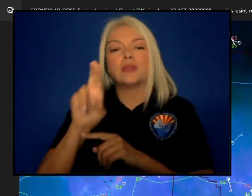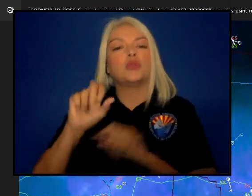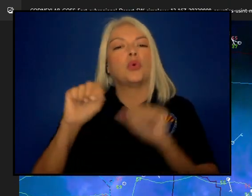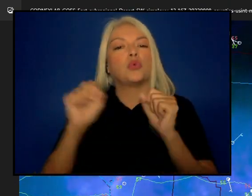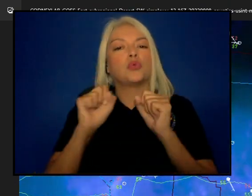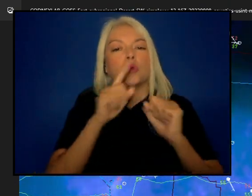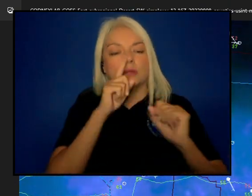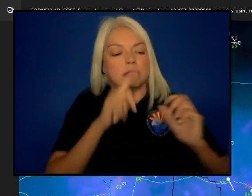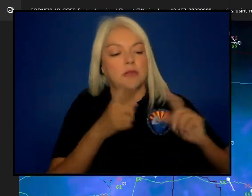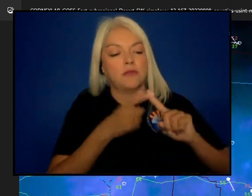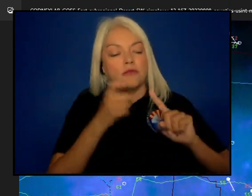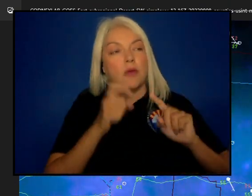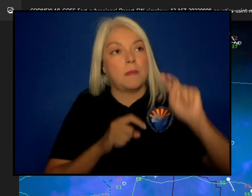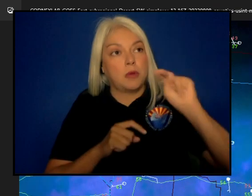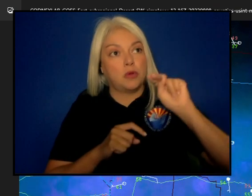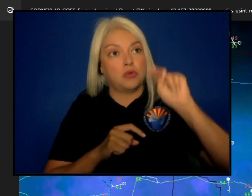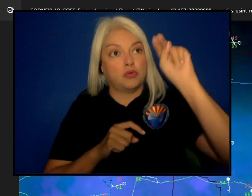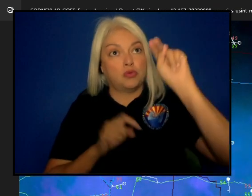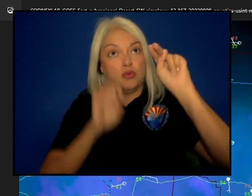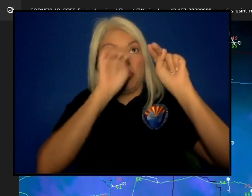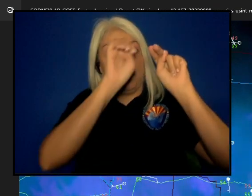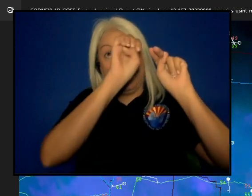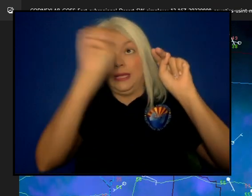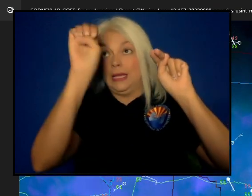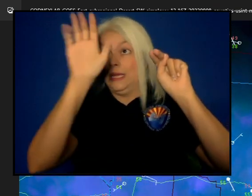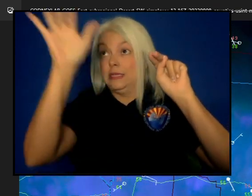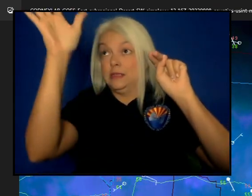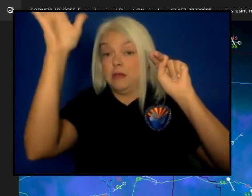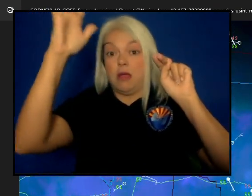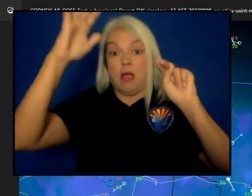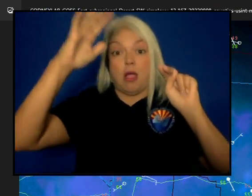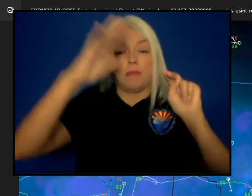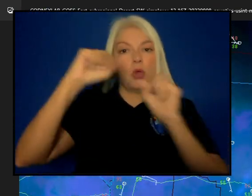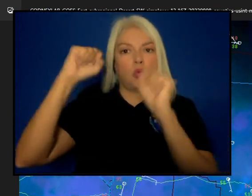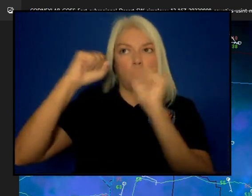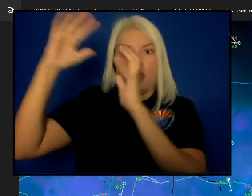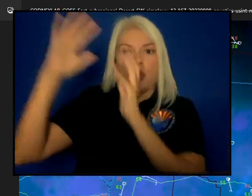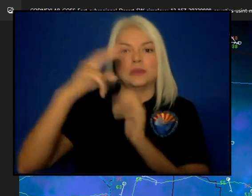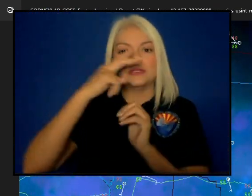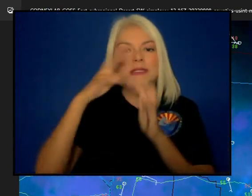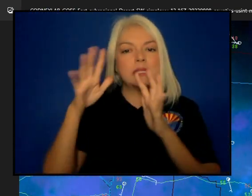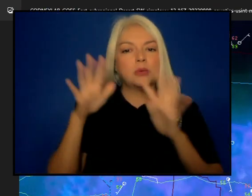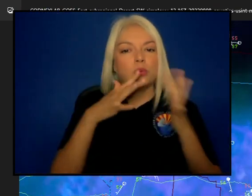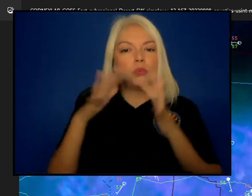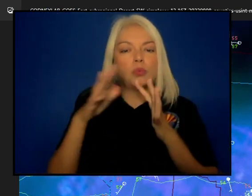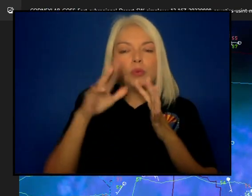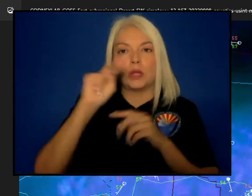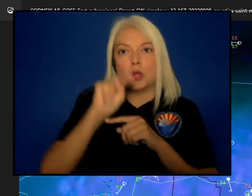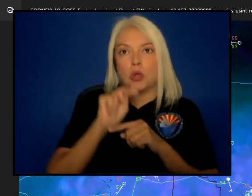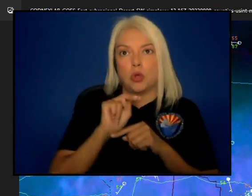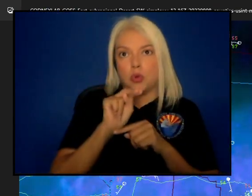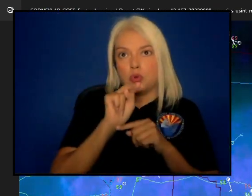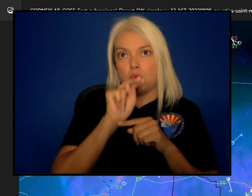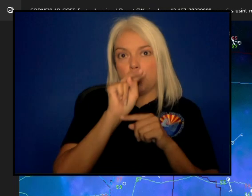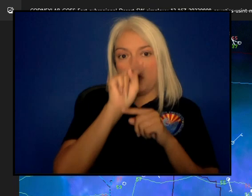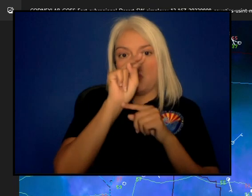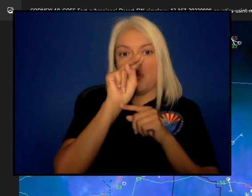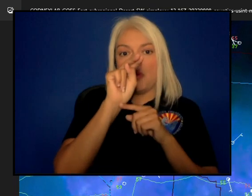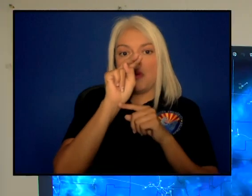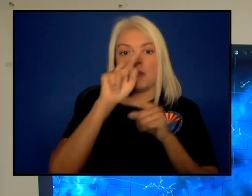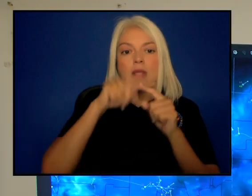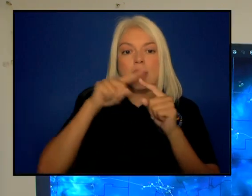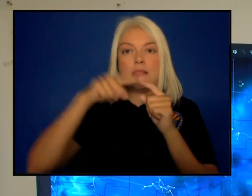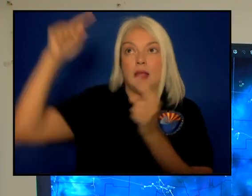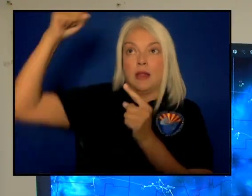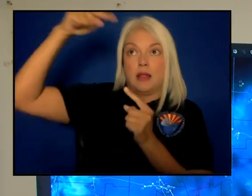northeastern portion of the state. You can actually see here the winds at Clayton going north, and then as that front starts to surge